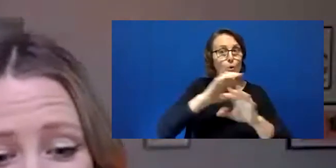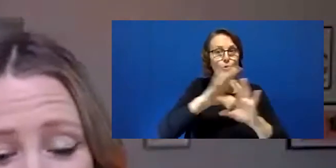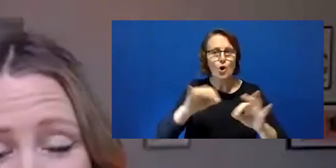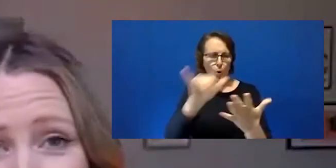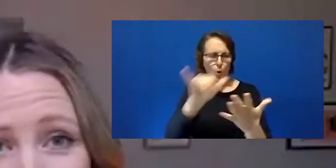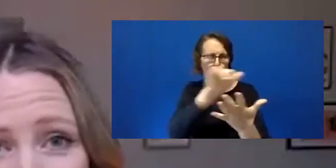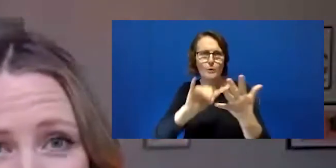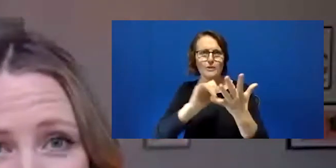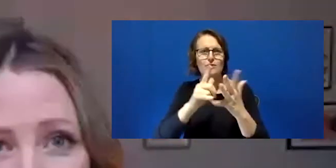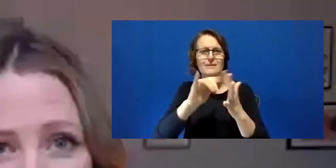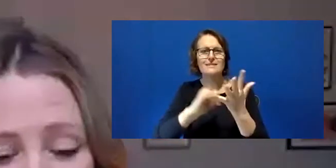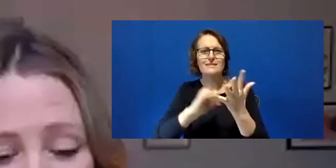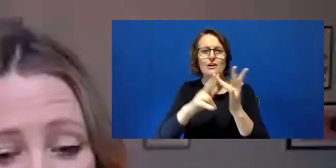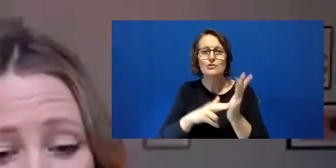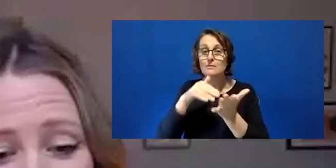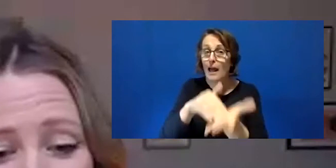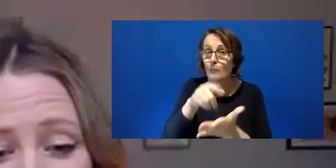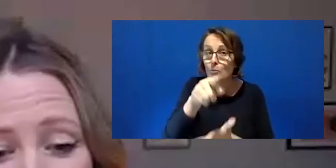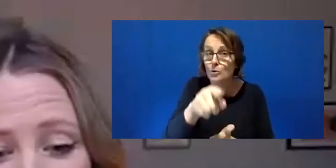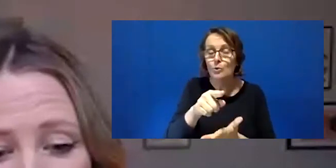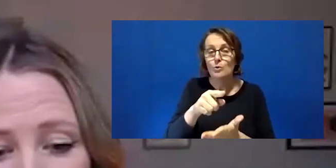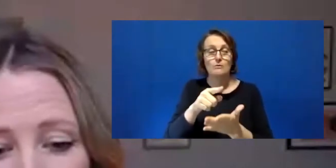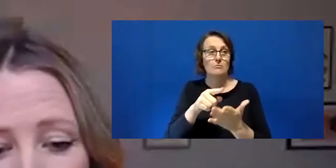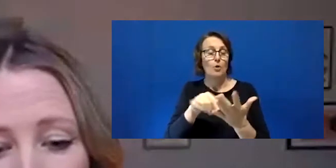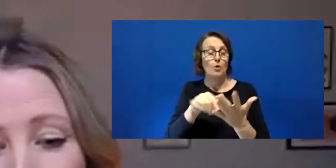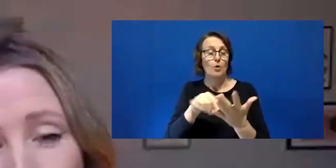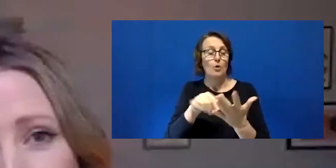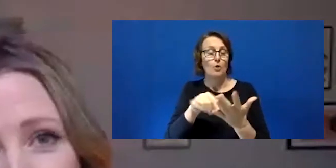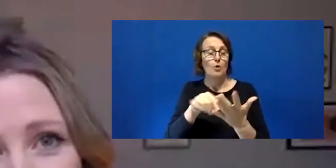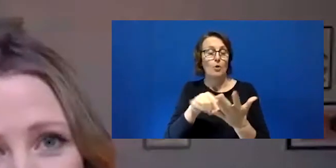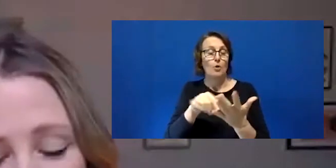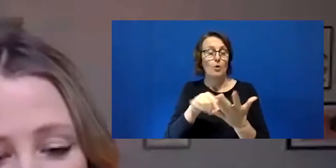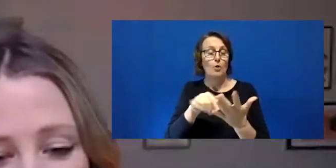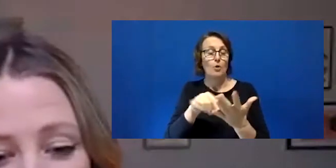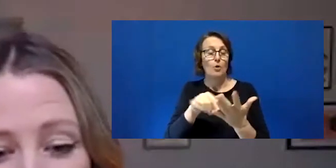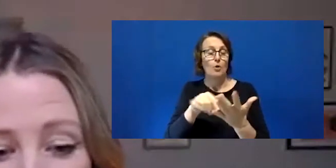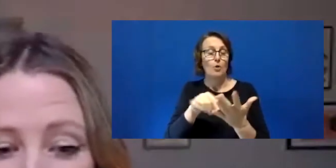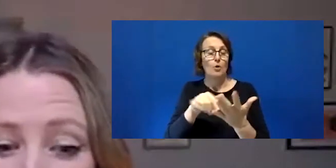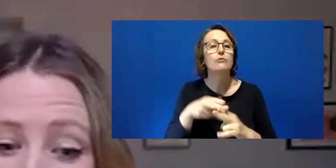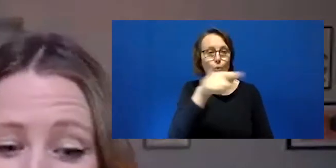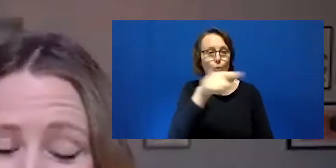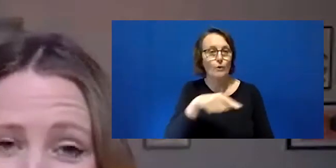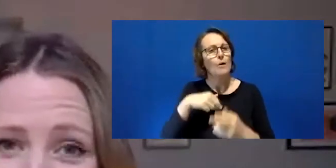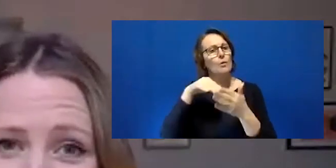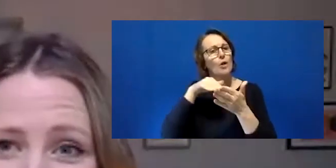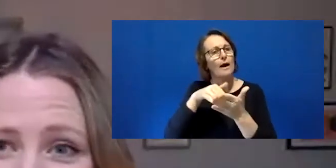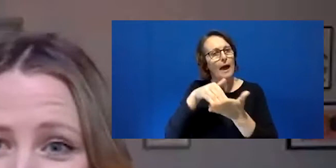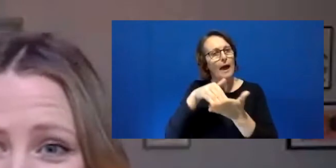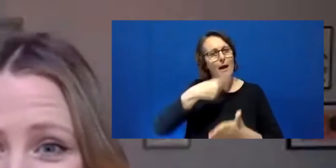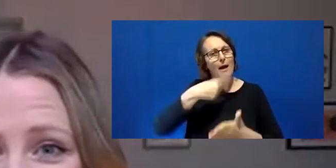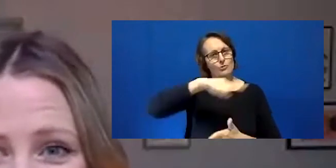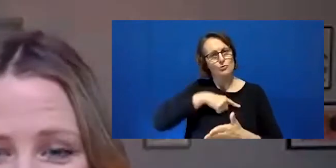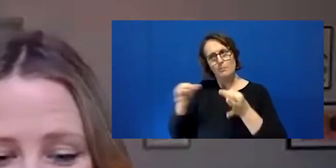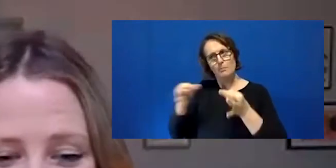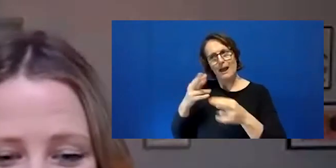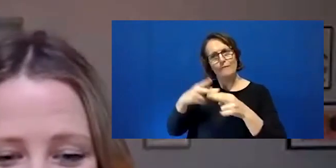helpful in shaping and influencing your thinking during this time, and importantly, to help us guide programming. We'd love to bring you round 2